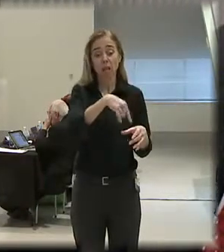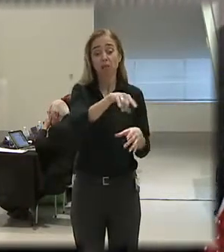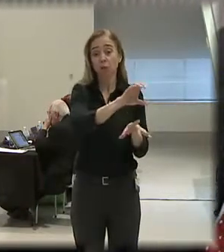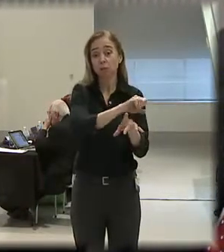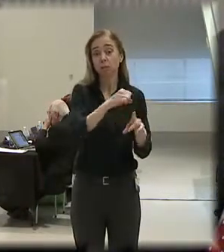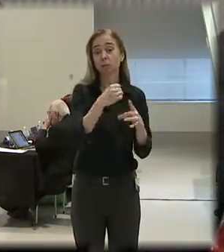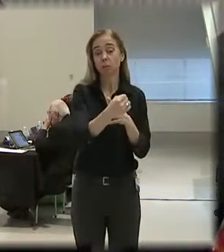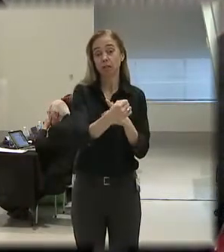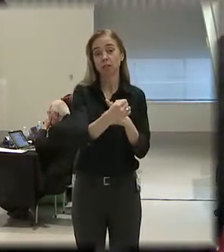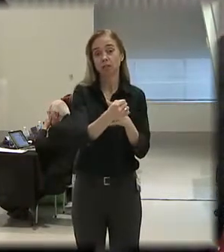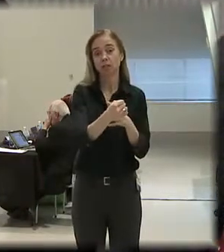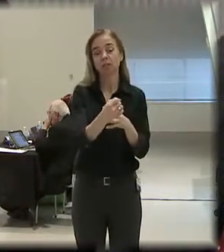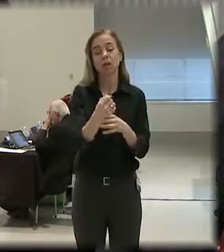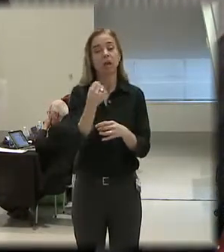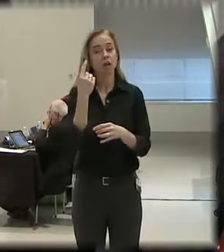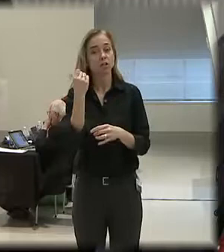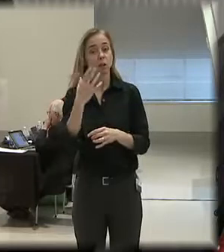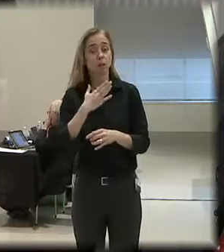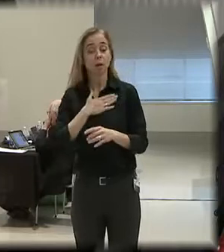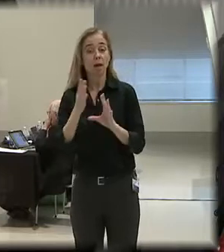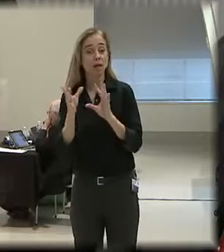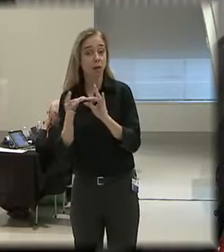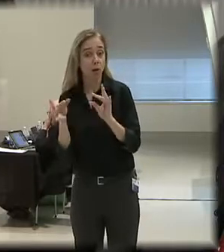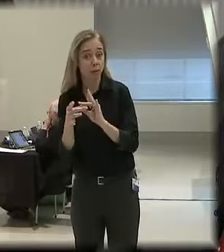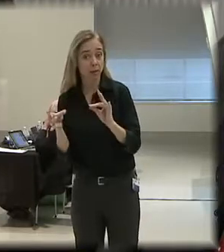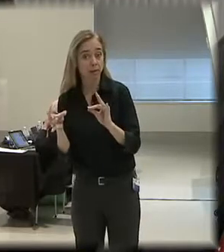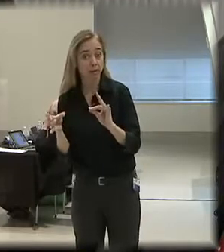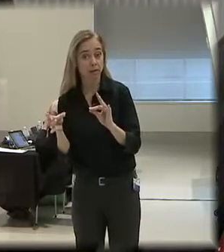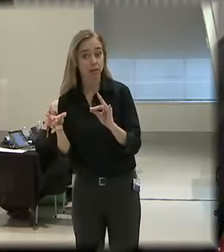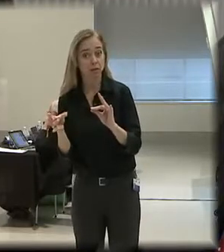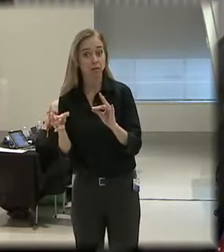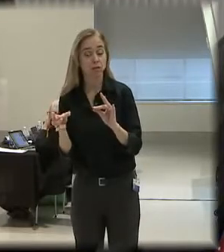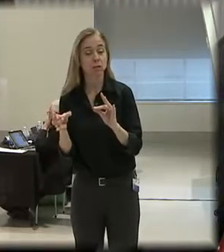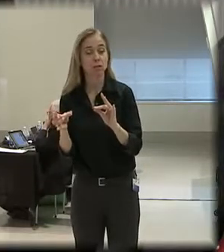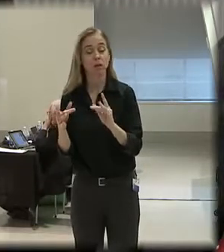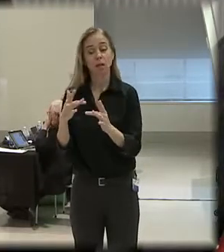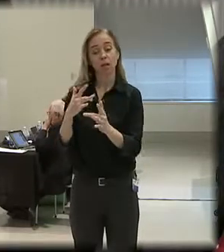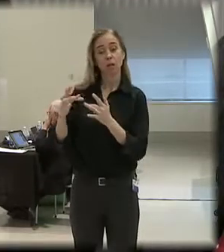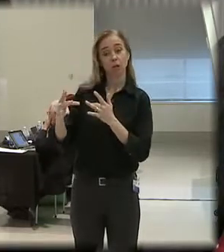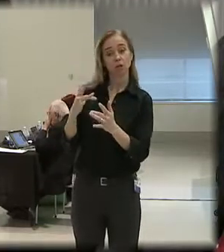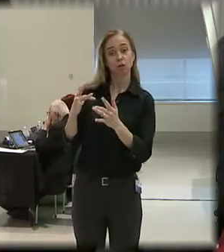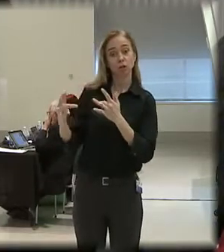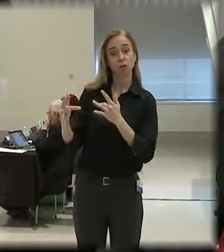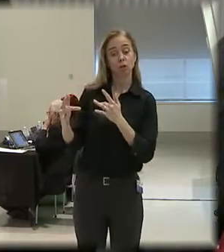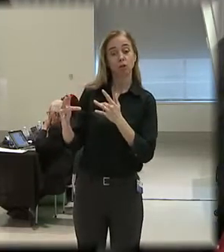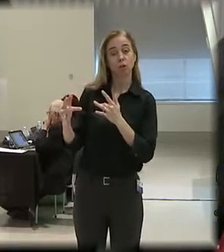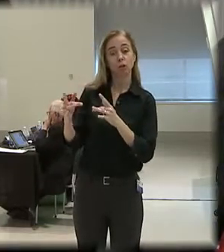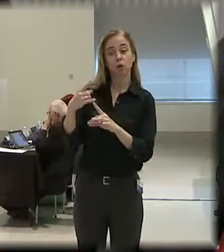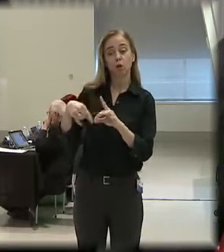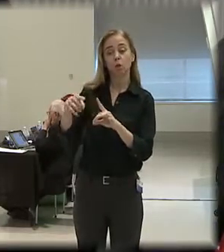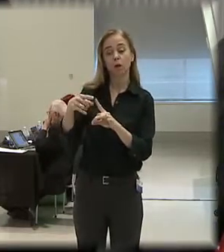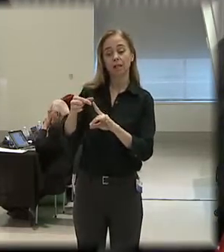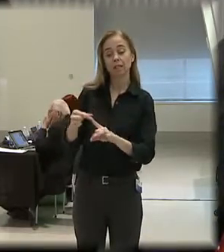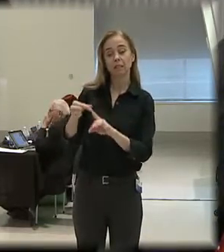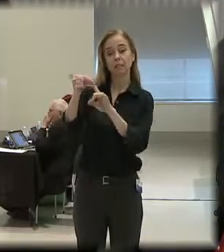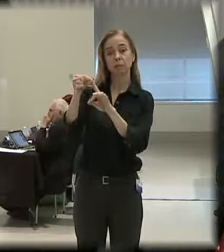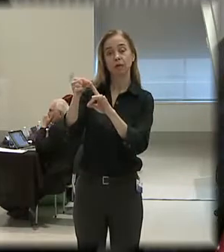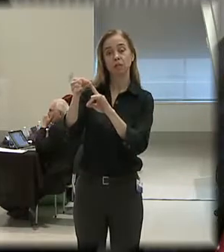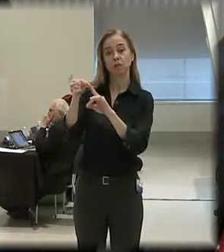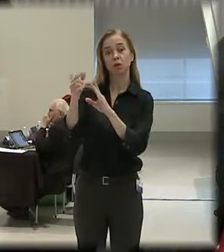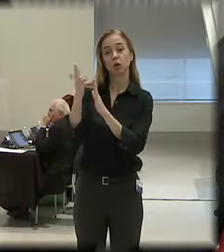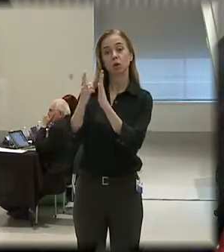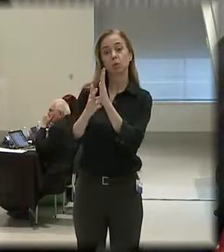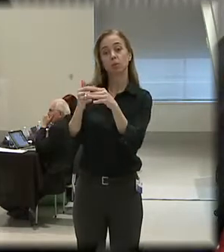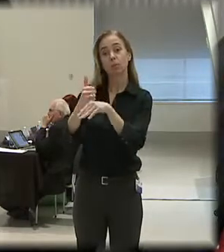situations, it is understood. My comments were the concern of when special prosecutors